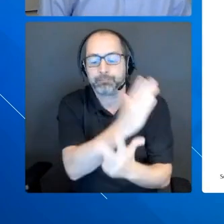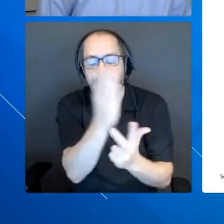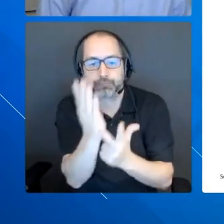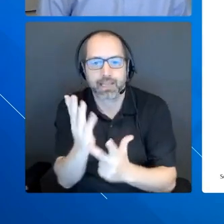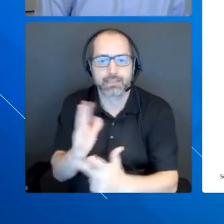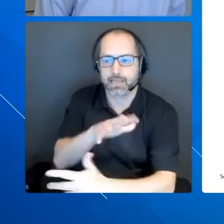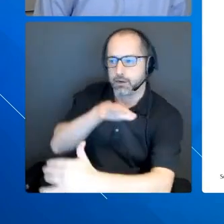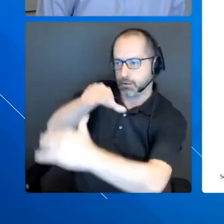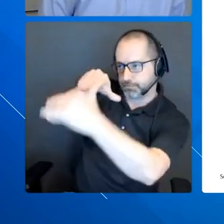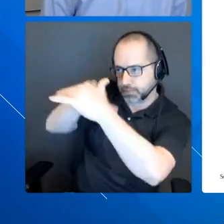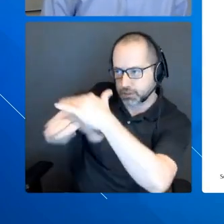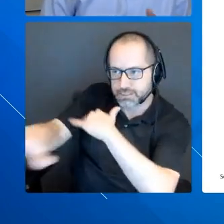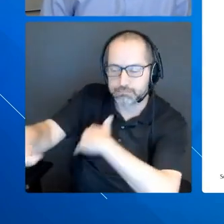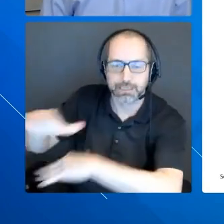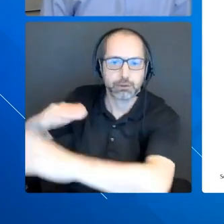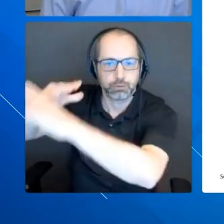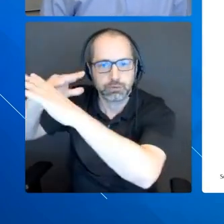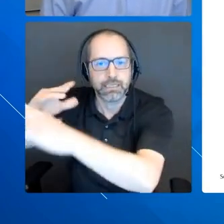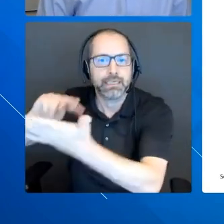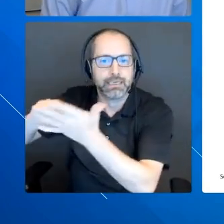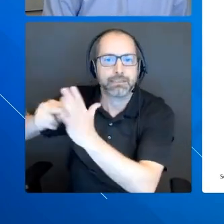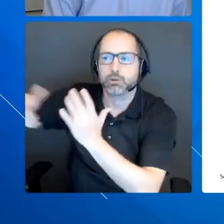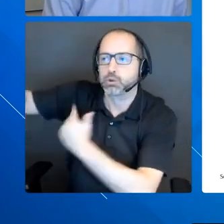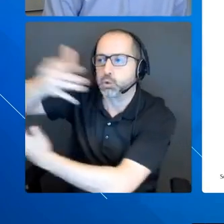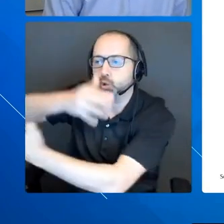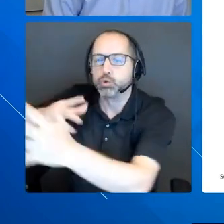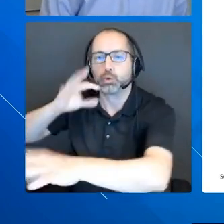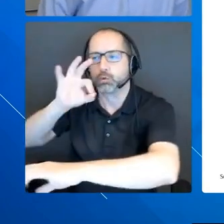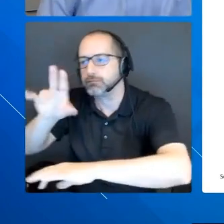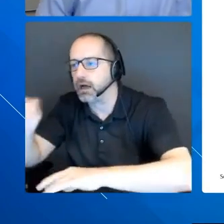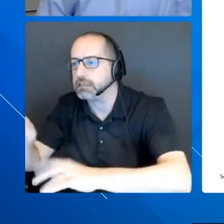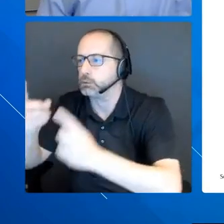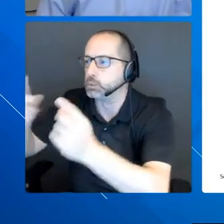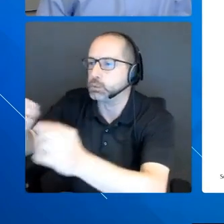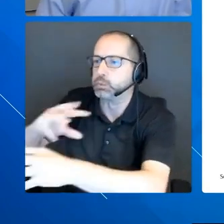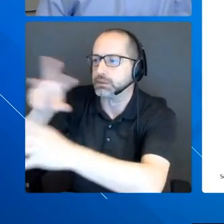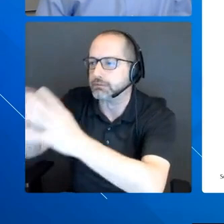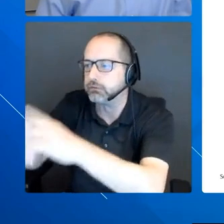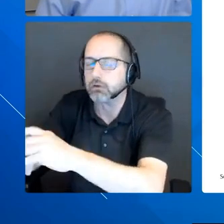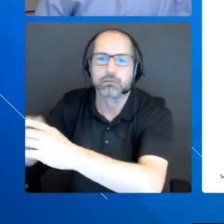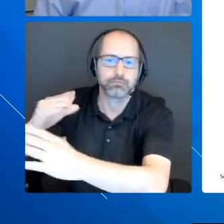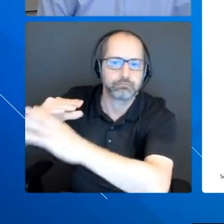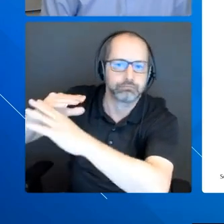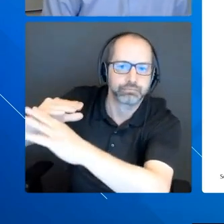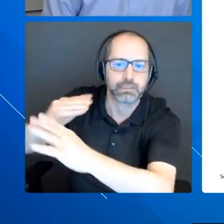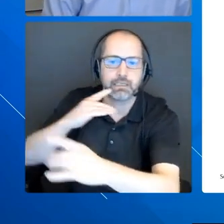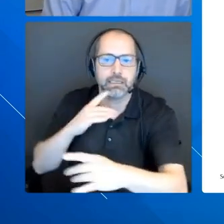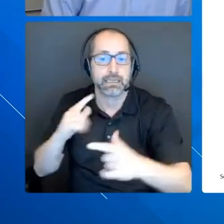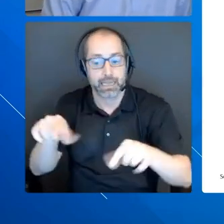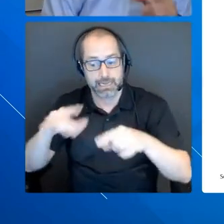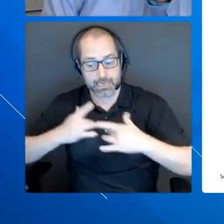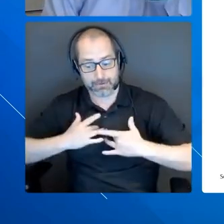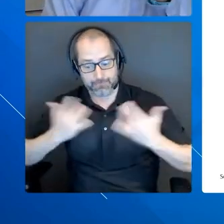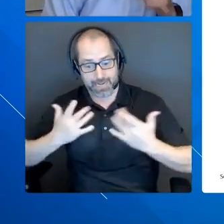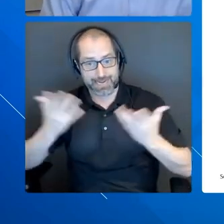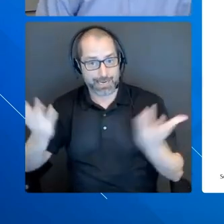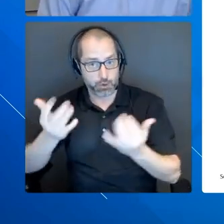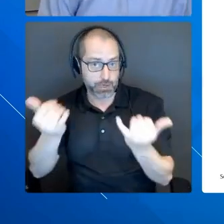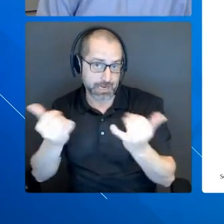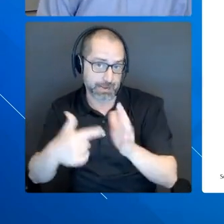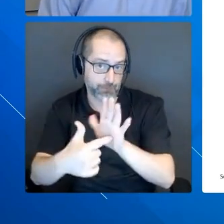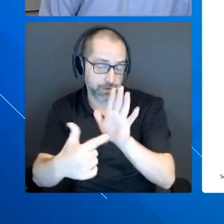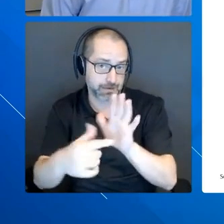participation restrictions. These inhibit social and recreational activities, things like attending events, which is why we're